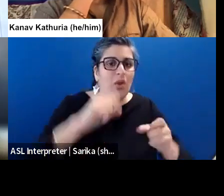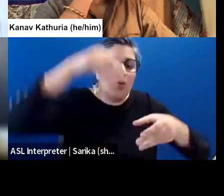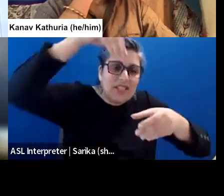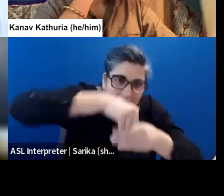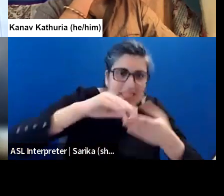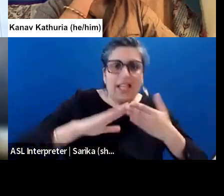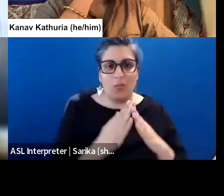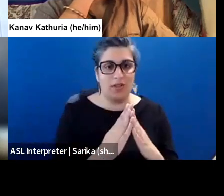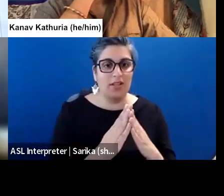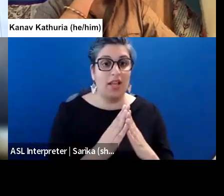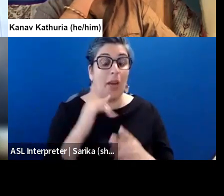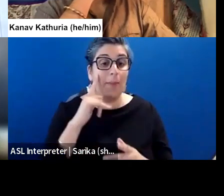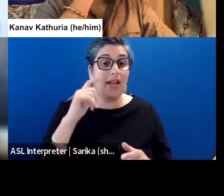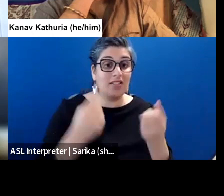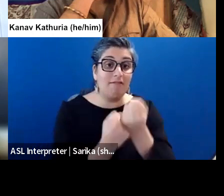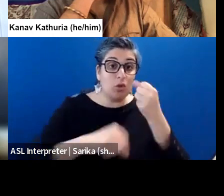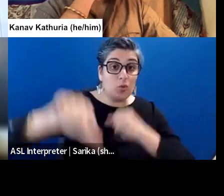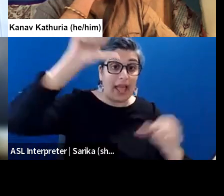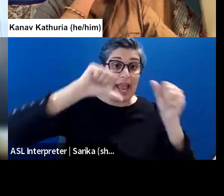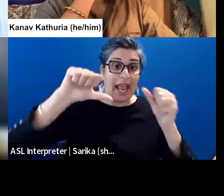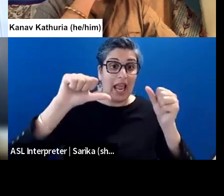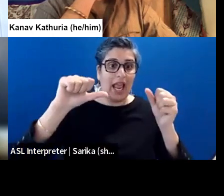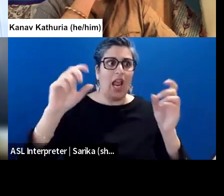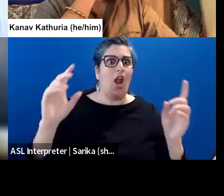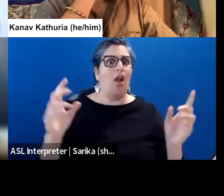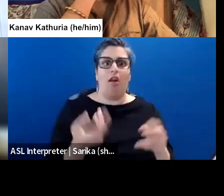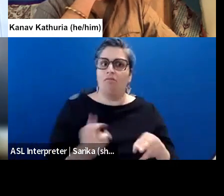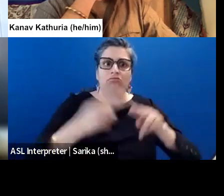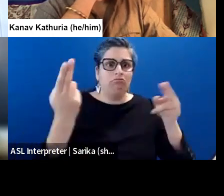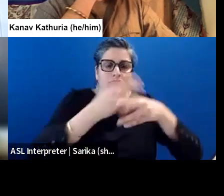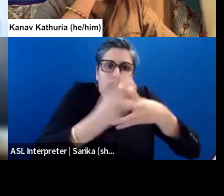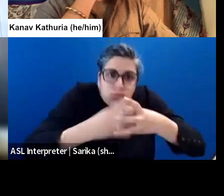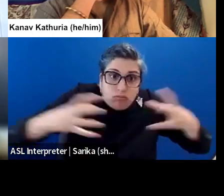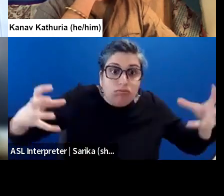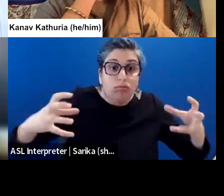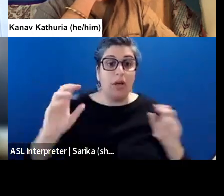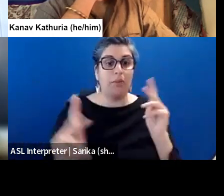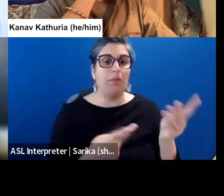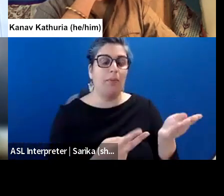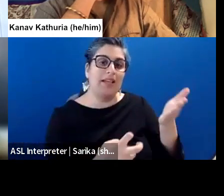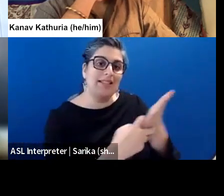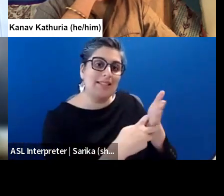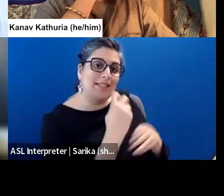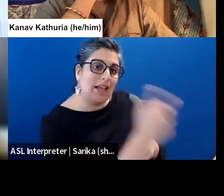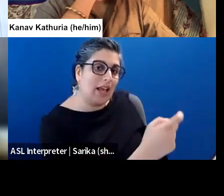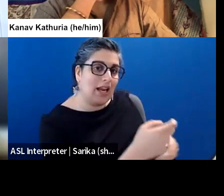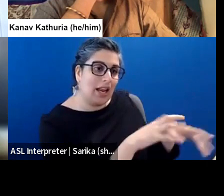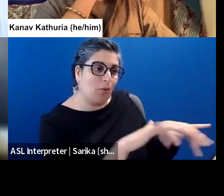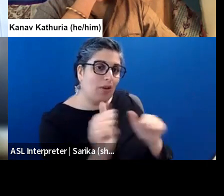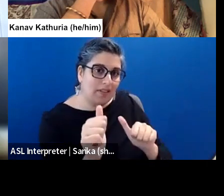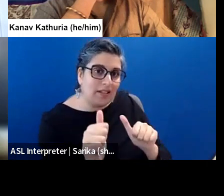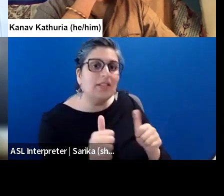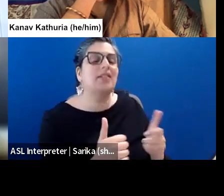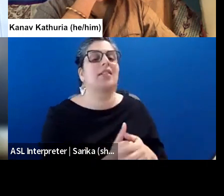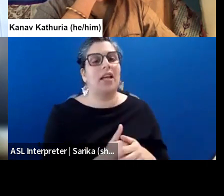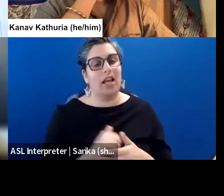And because of mutual aid, right? Because mutual aid has kicked off, people are being cited and released, and they're in their community, and we're providing food, right?